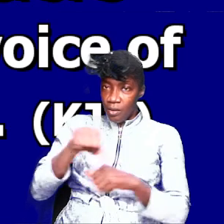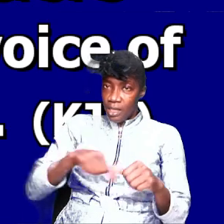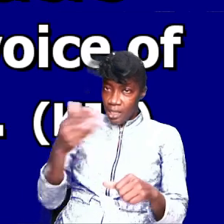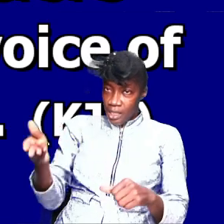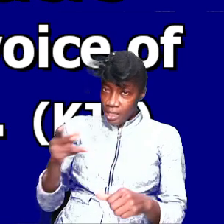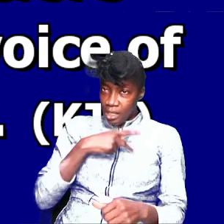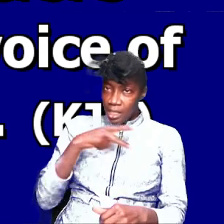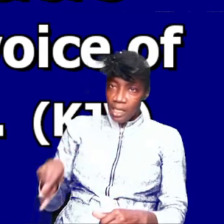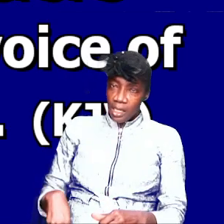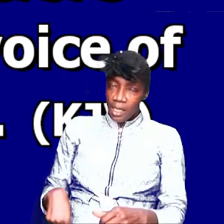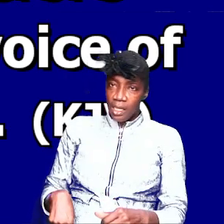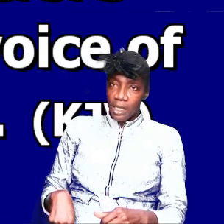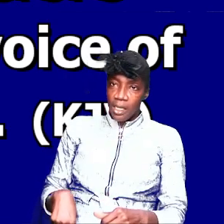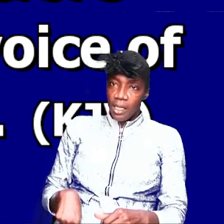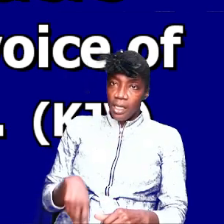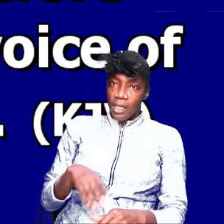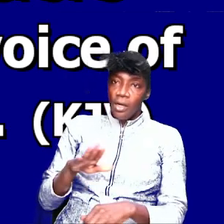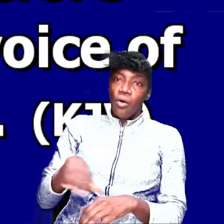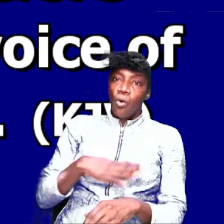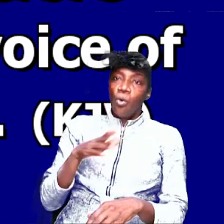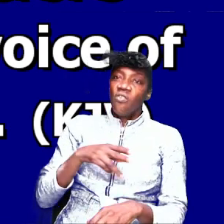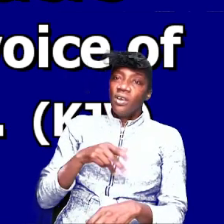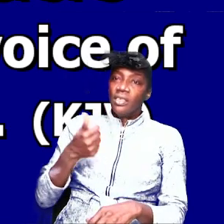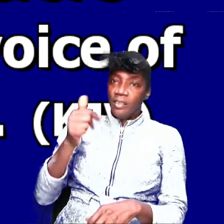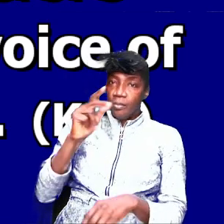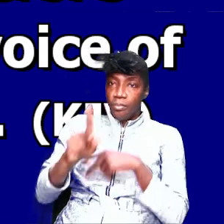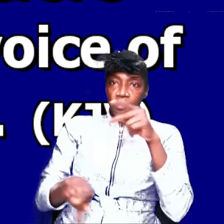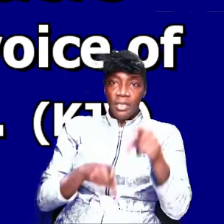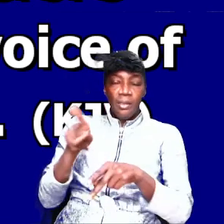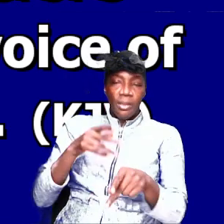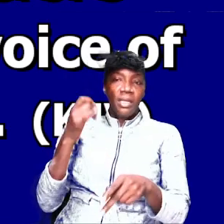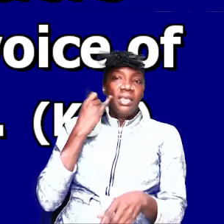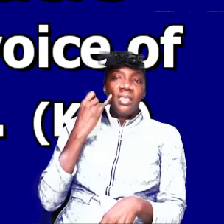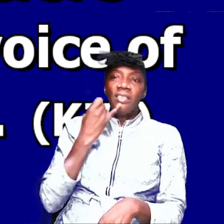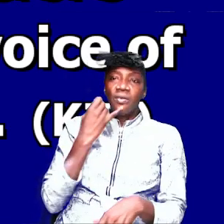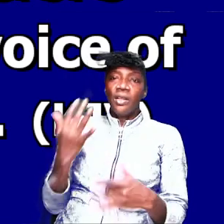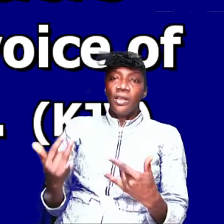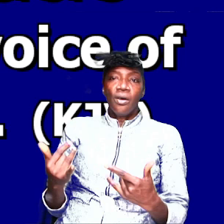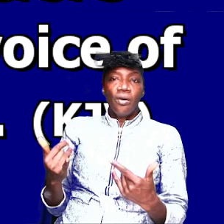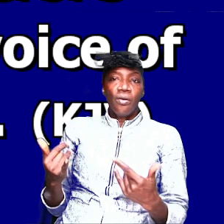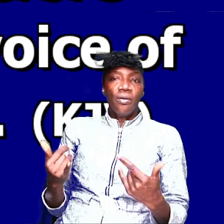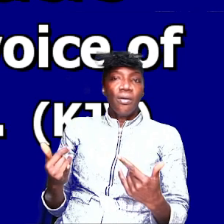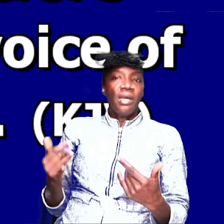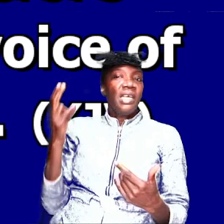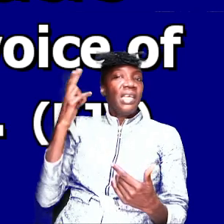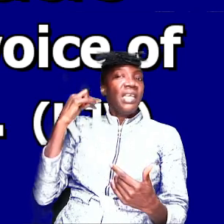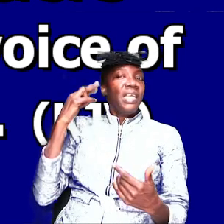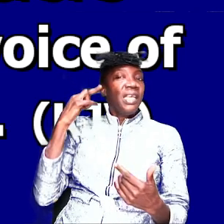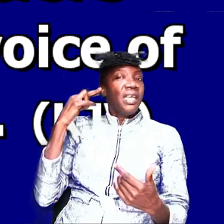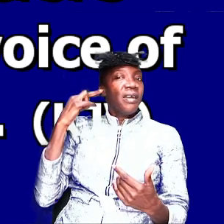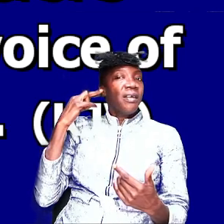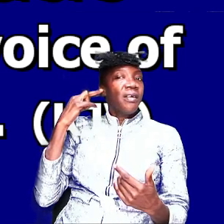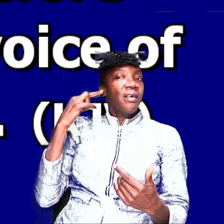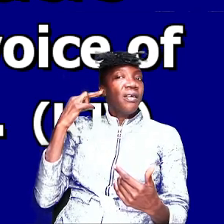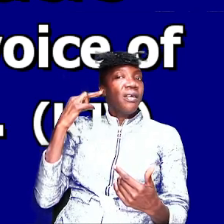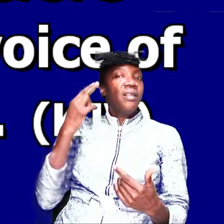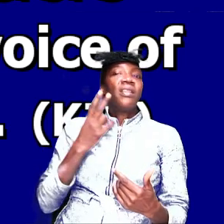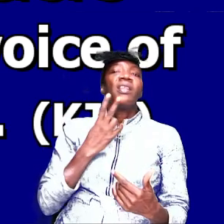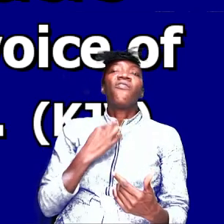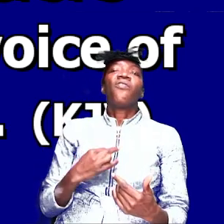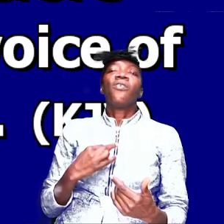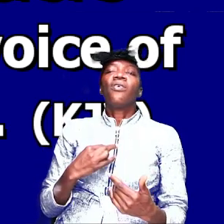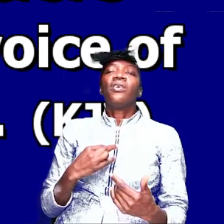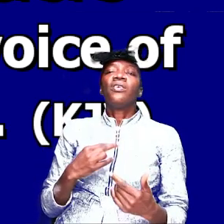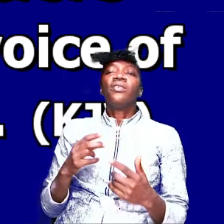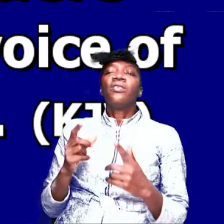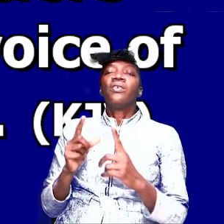king, to be king over his people, over Israel. Now therefore, hearken thou unto the